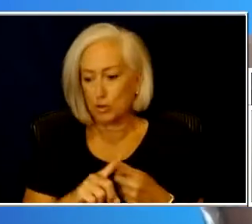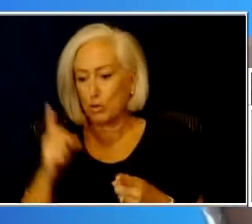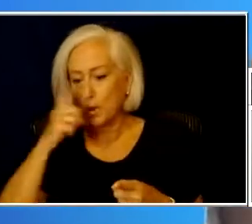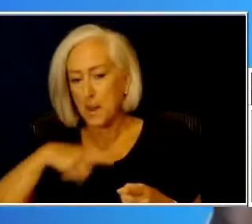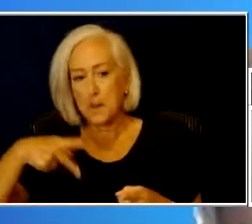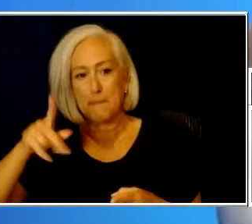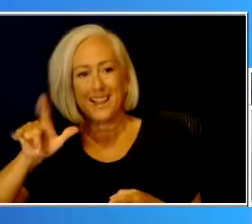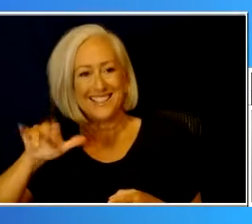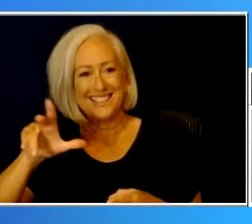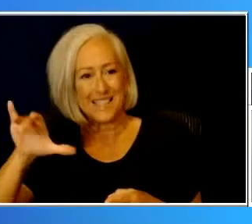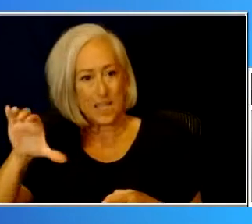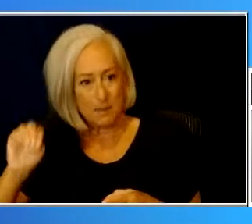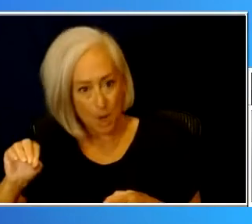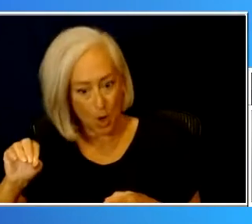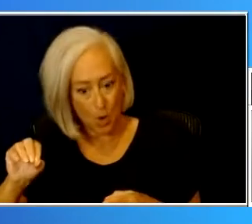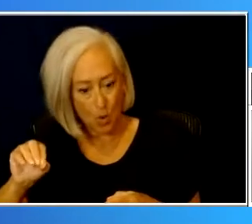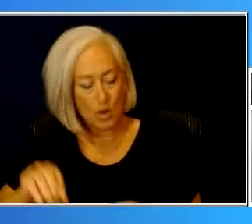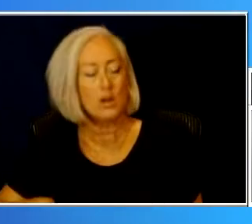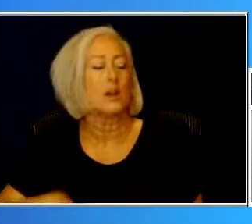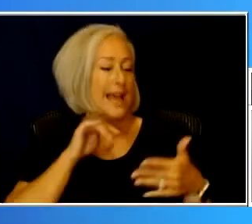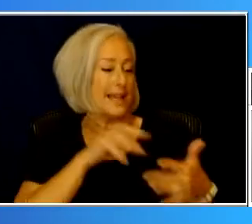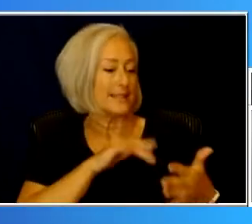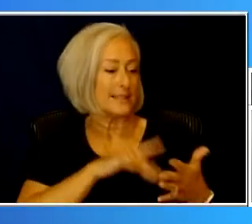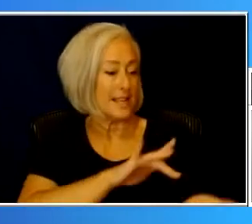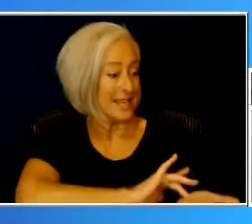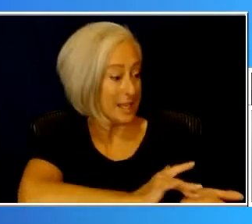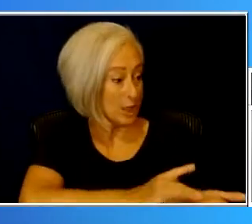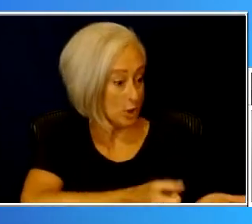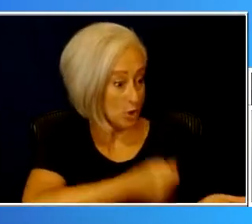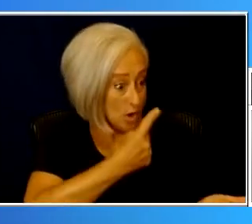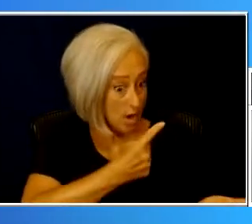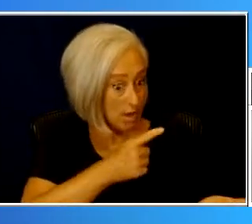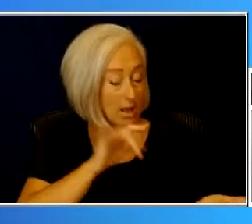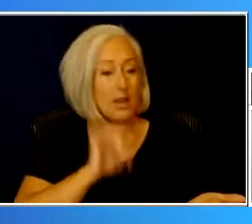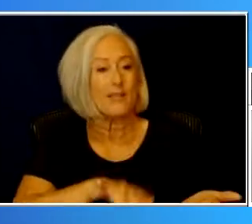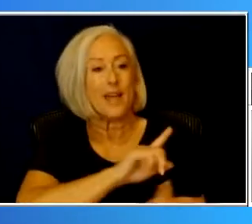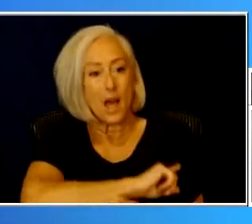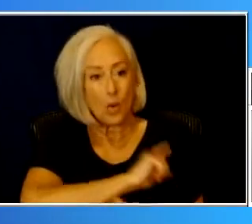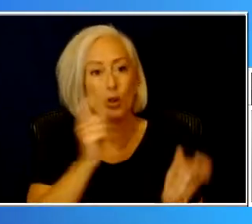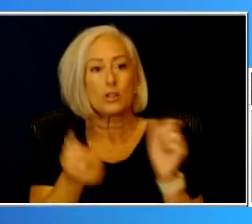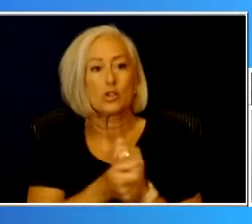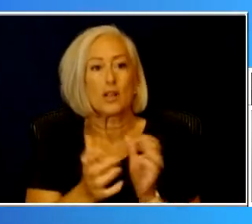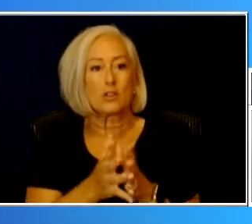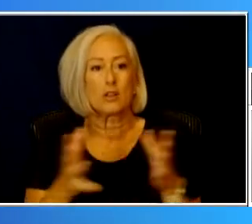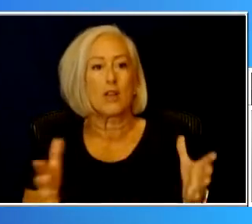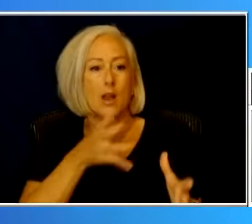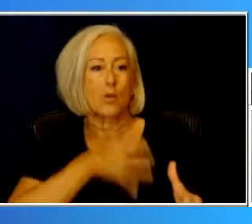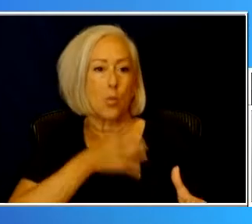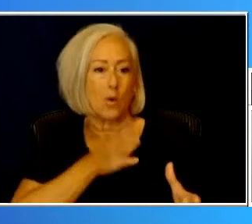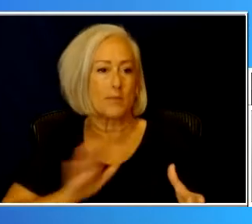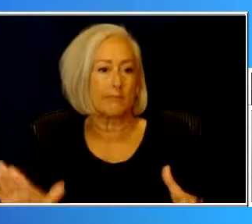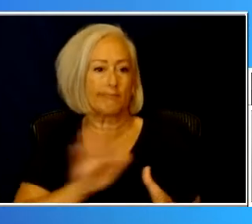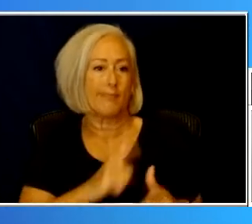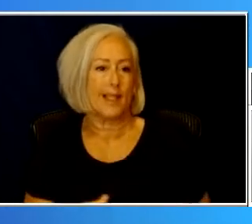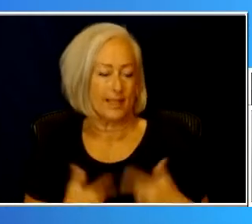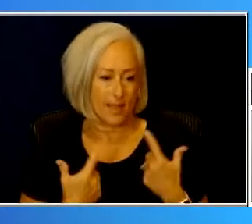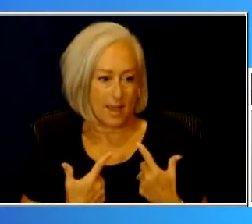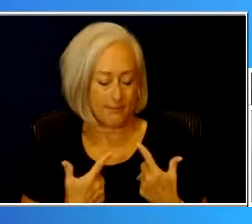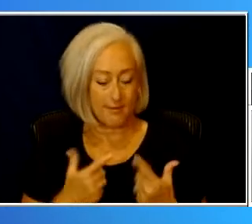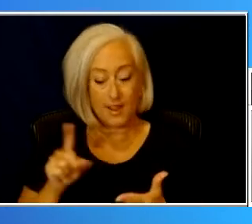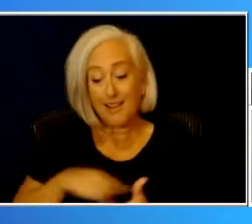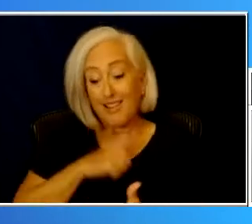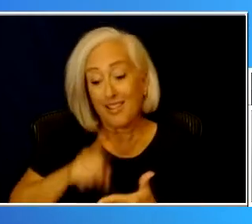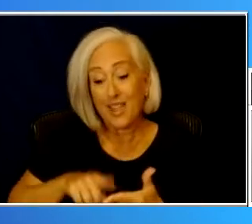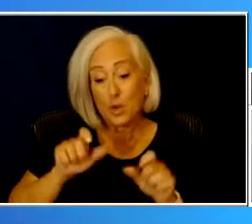study drug. Mm-hmm. That is life-changing for future generations of women. And then we were able to